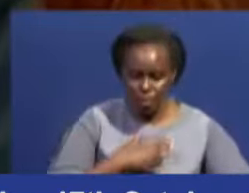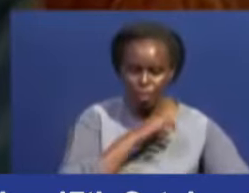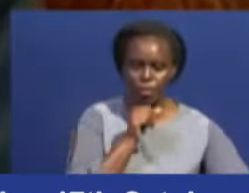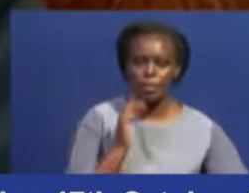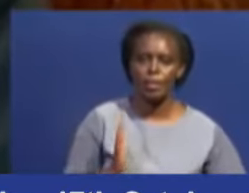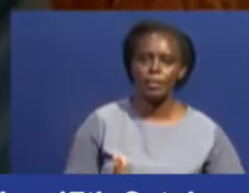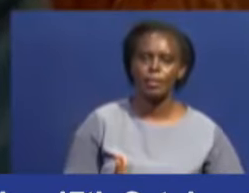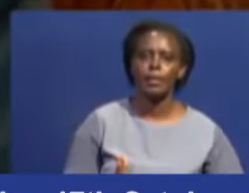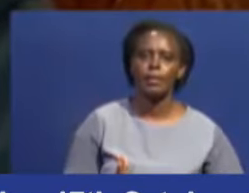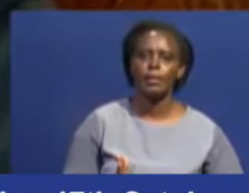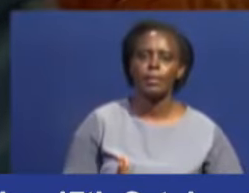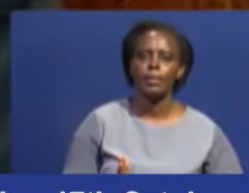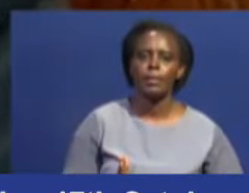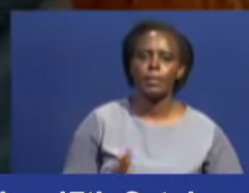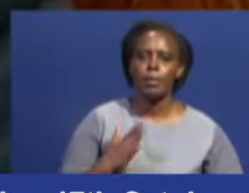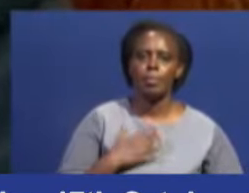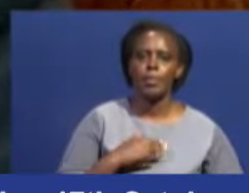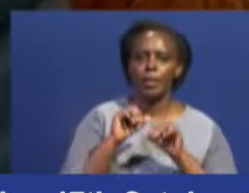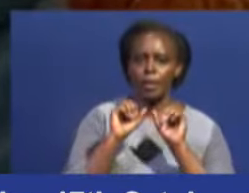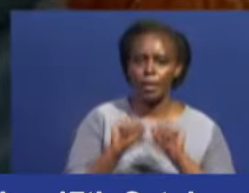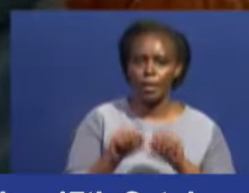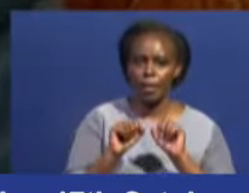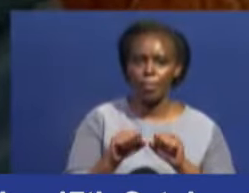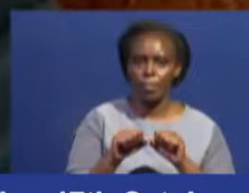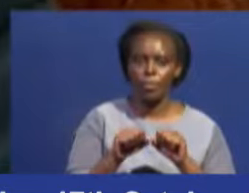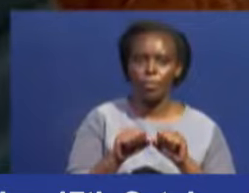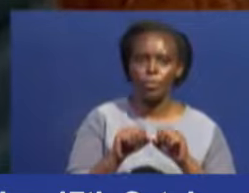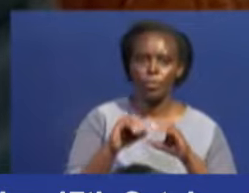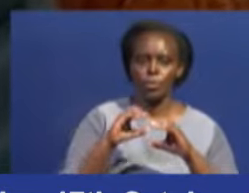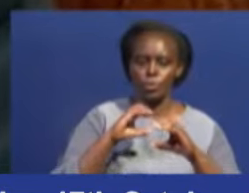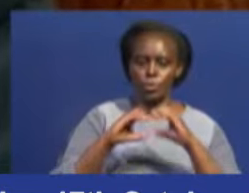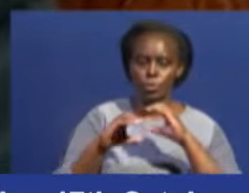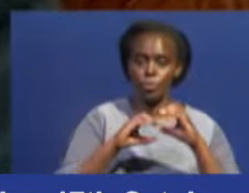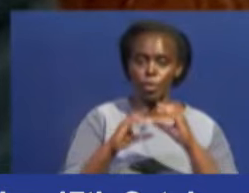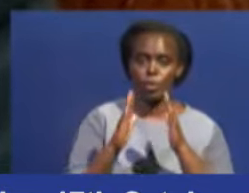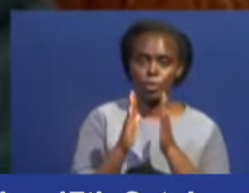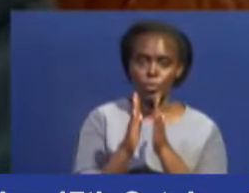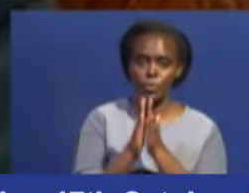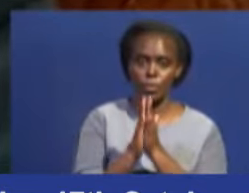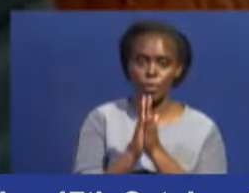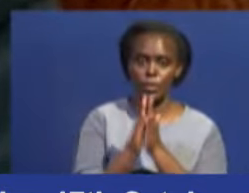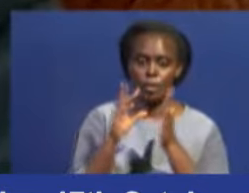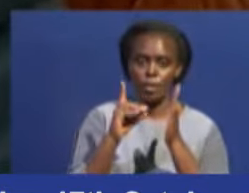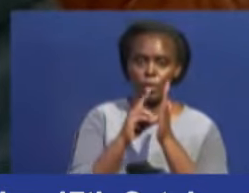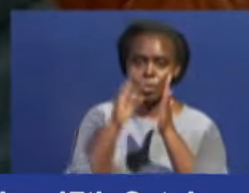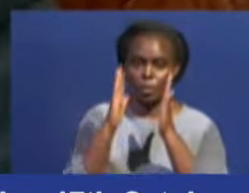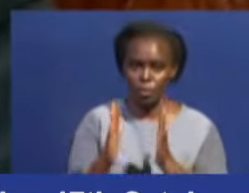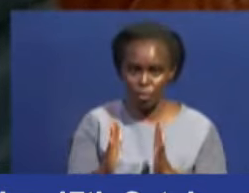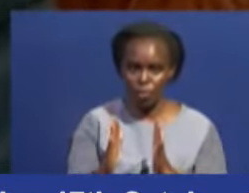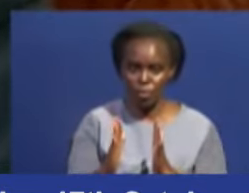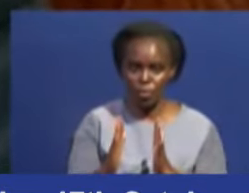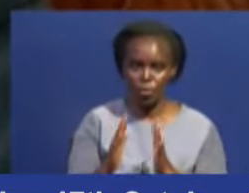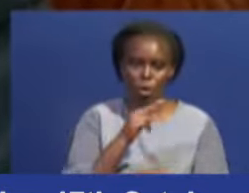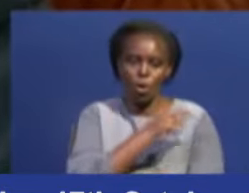Senators that I've been able to contact the doctors at